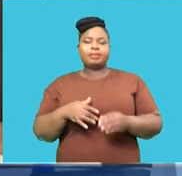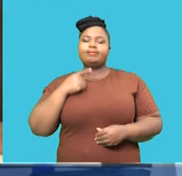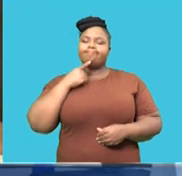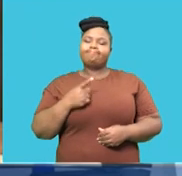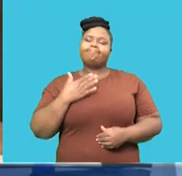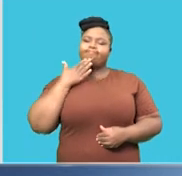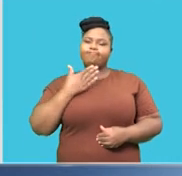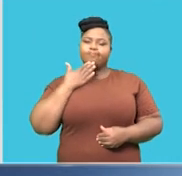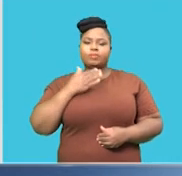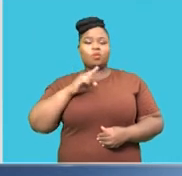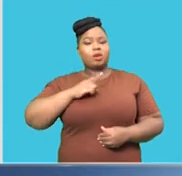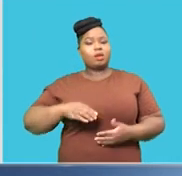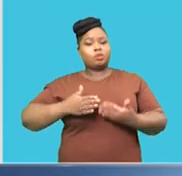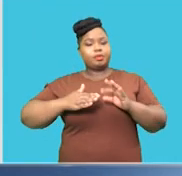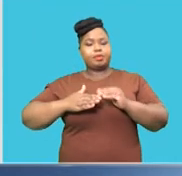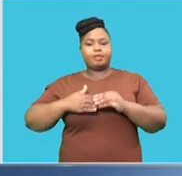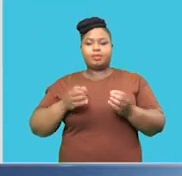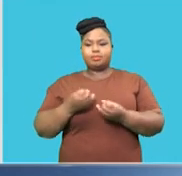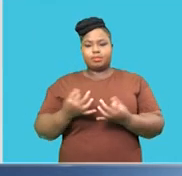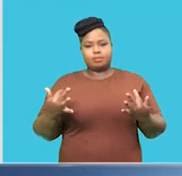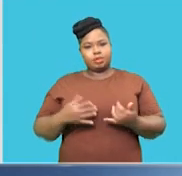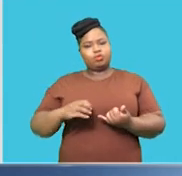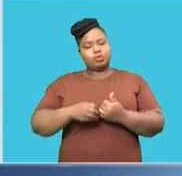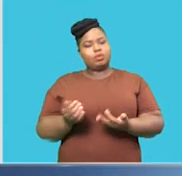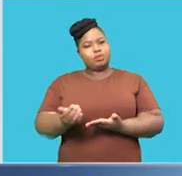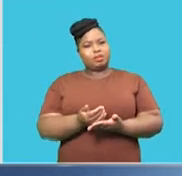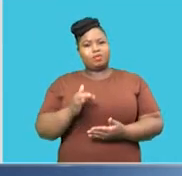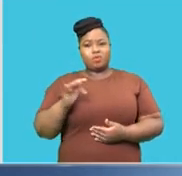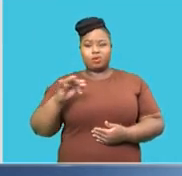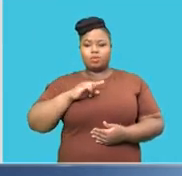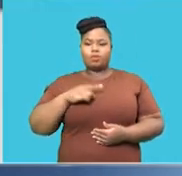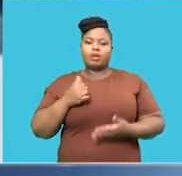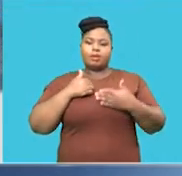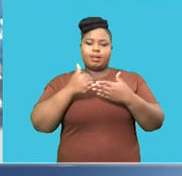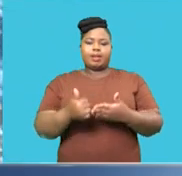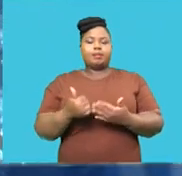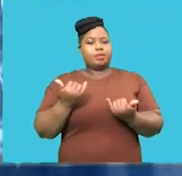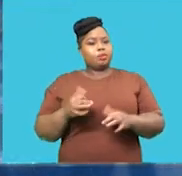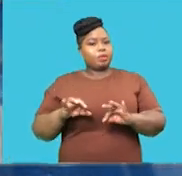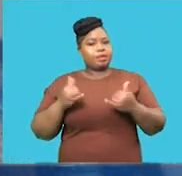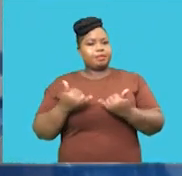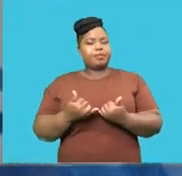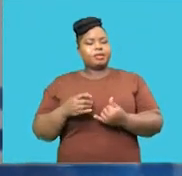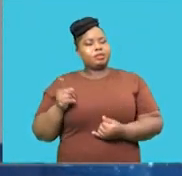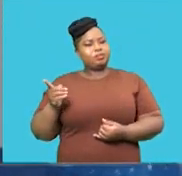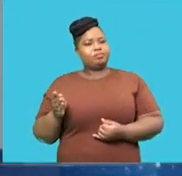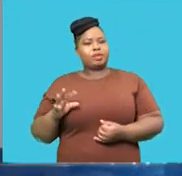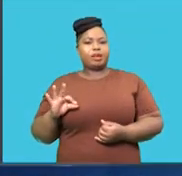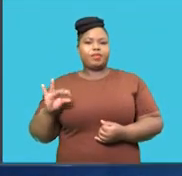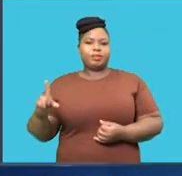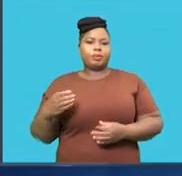bapalang polokong ya metsi le ditefelelong tsa ona polelong ya gore di thusa ka tsamaiso ya kampani ya letsatsi le